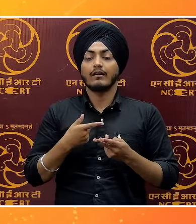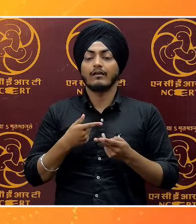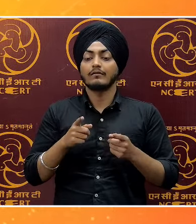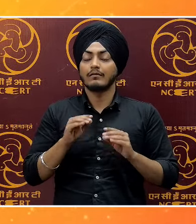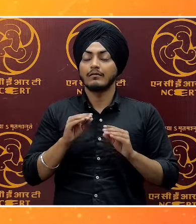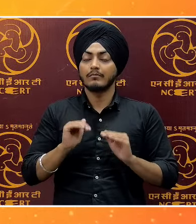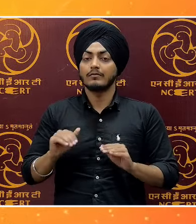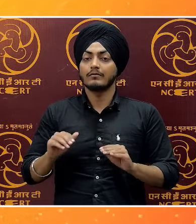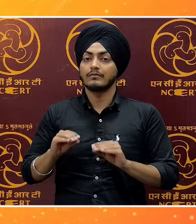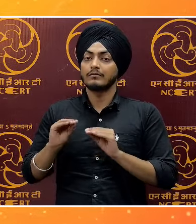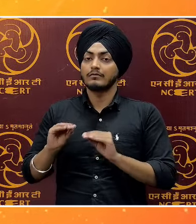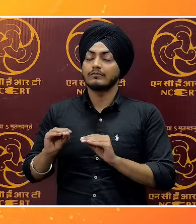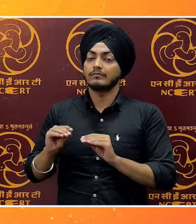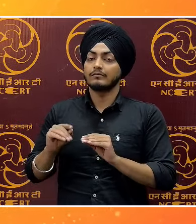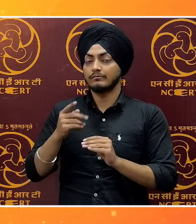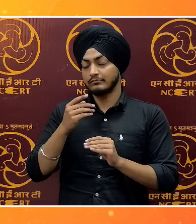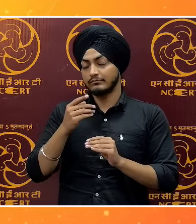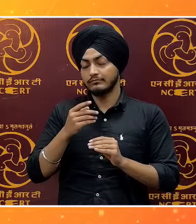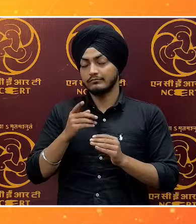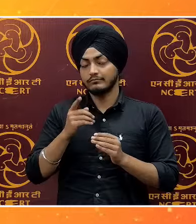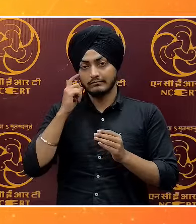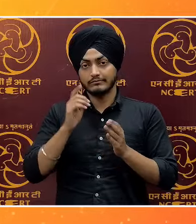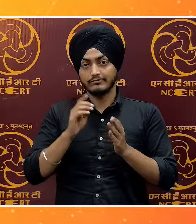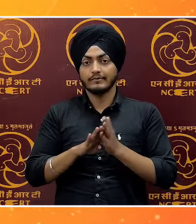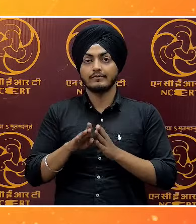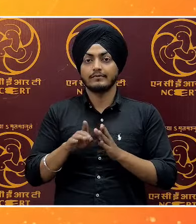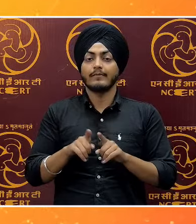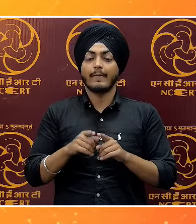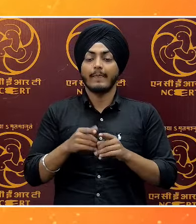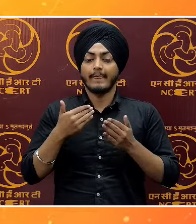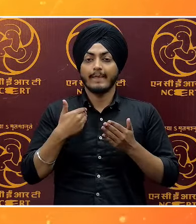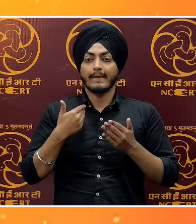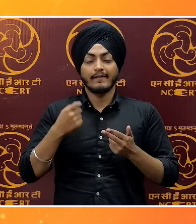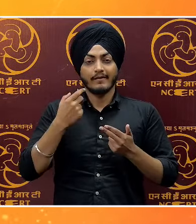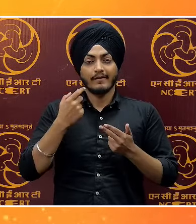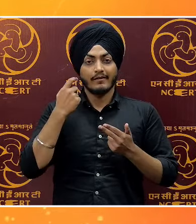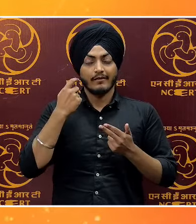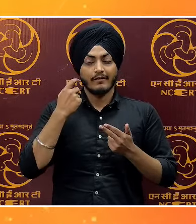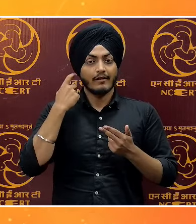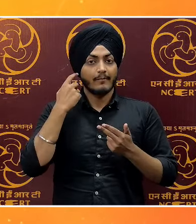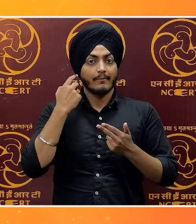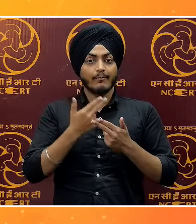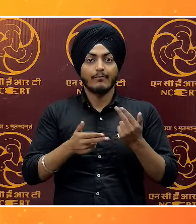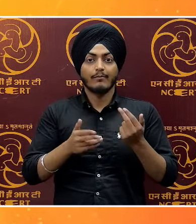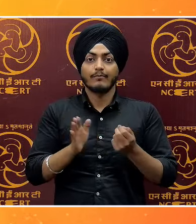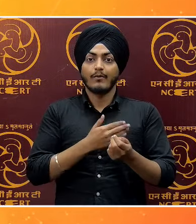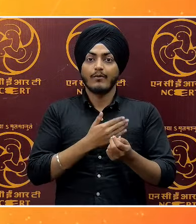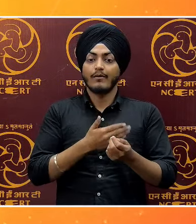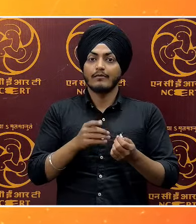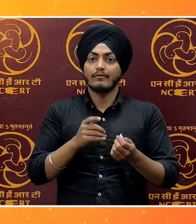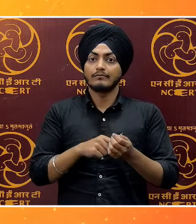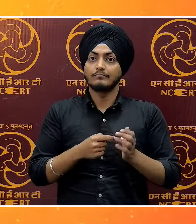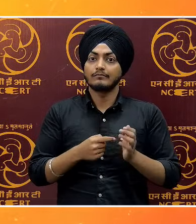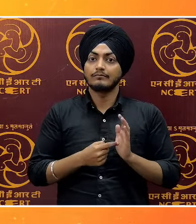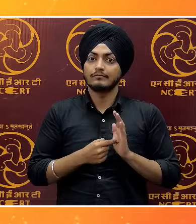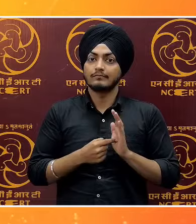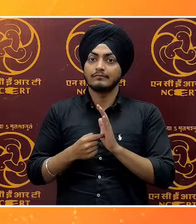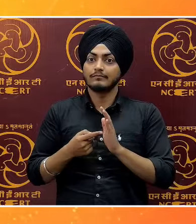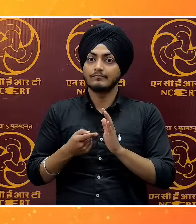when they'll discuss the poem. True. But in the poem we have a basket on the bed.